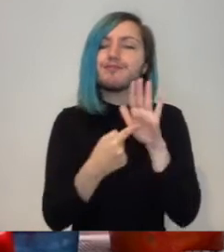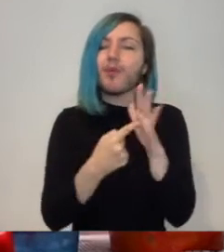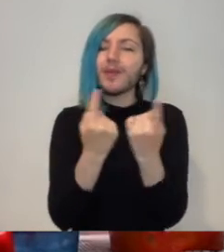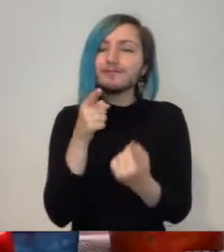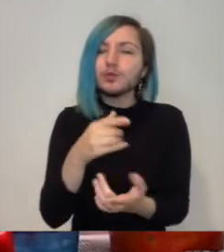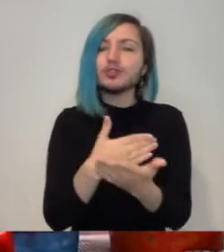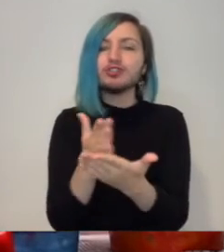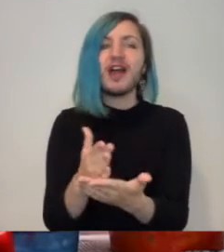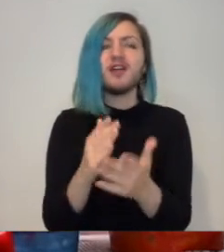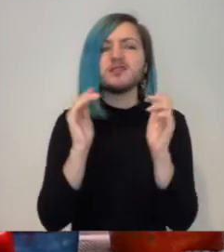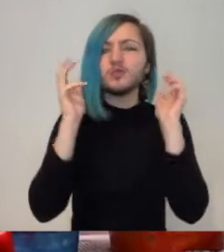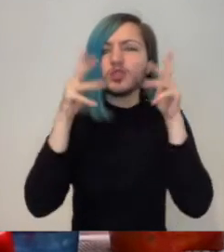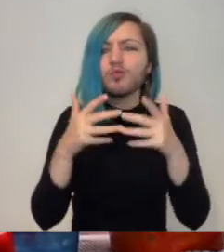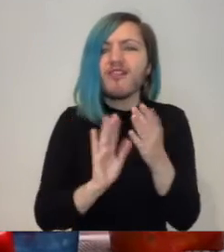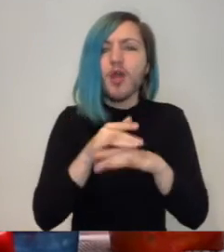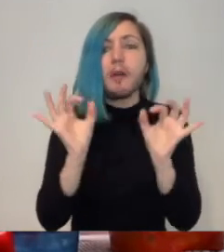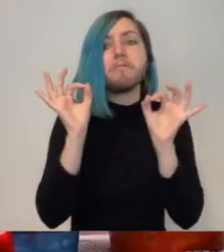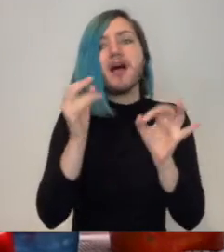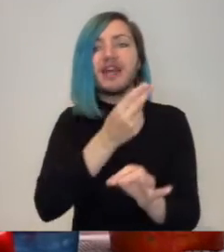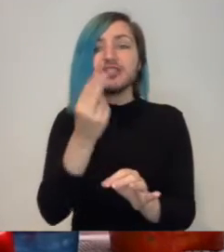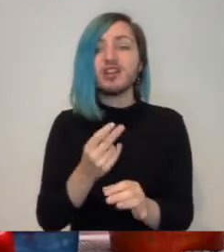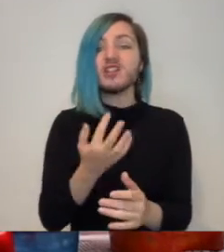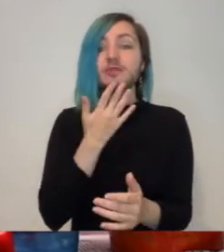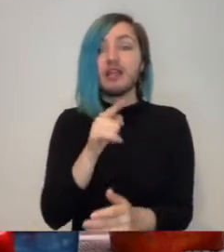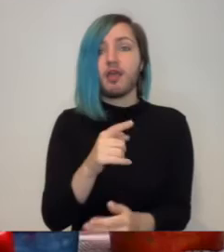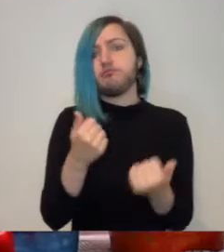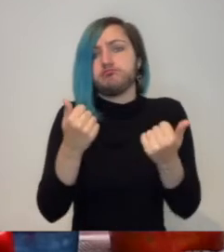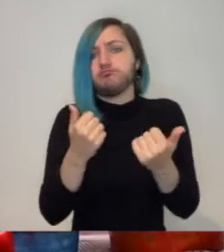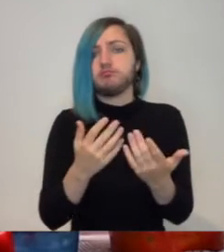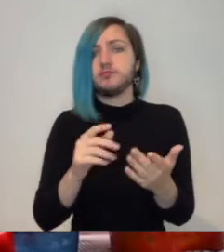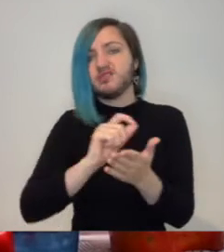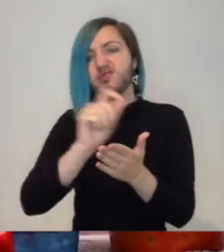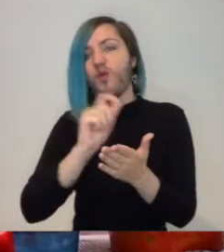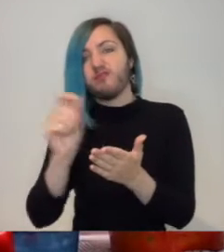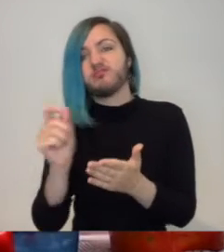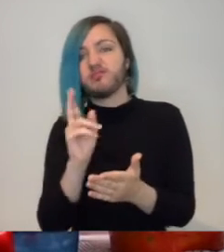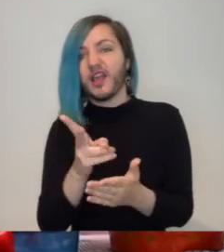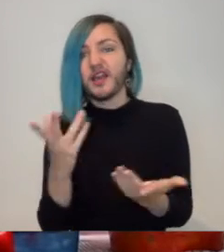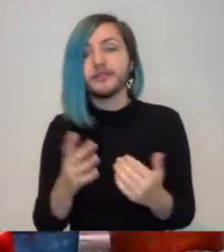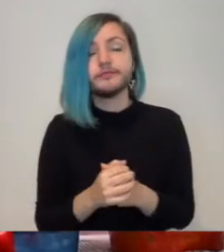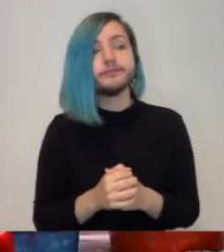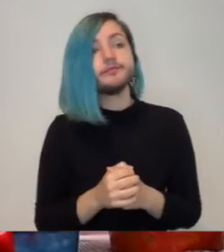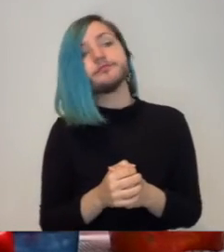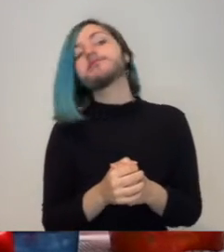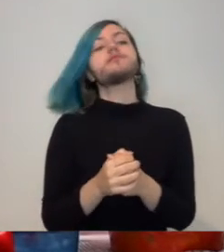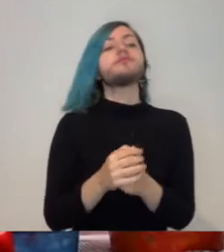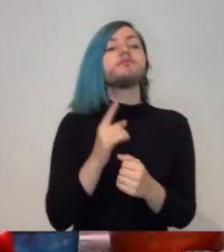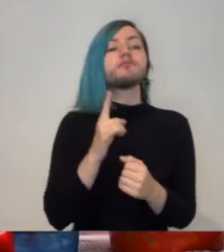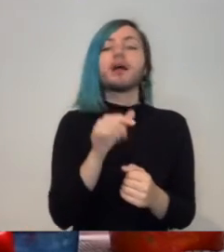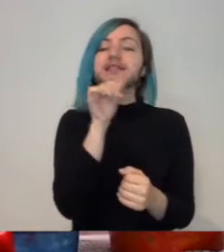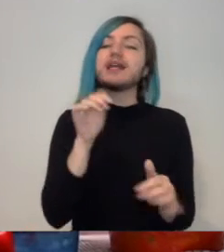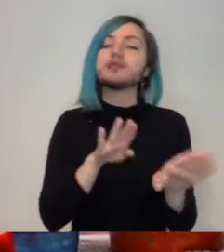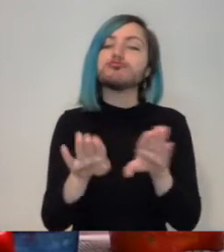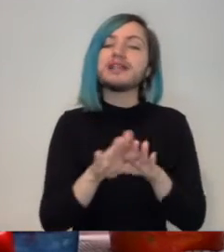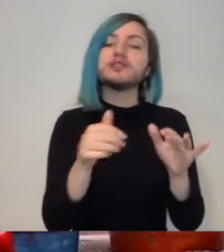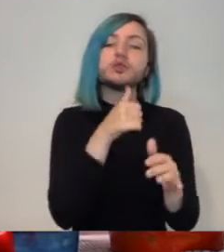about your illustration being perfect. If you make a mistake, just go over the line. That's cool. But it's nice to practice on